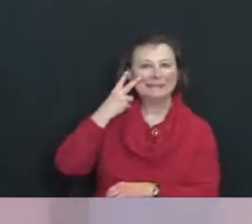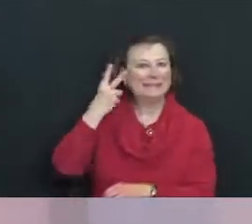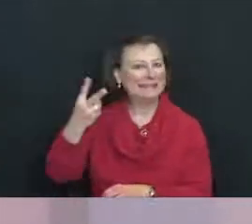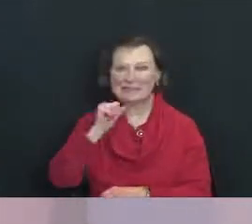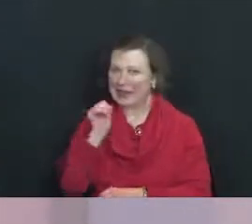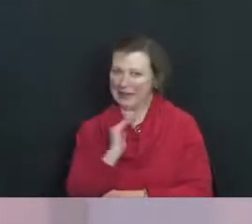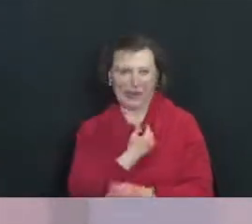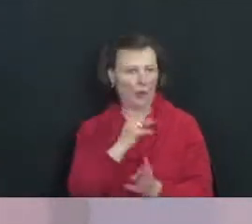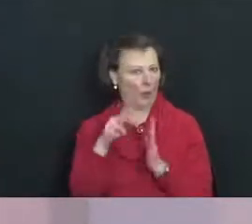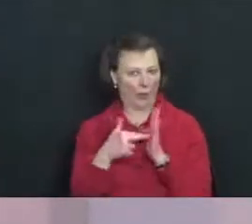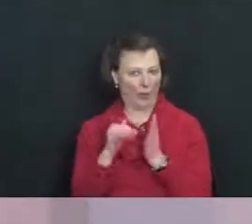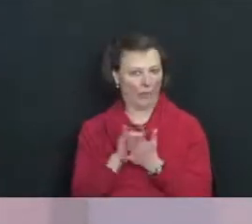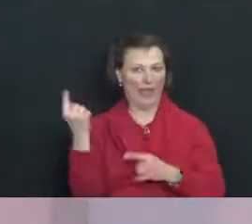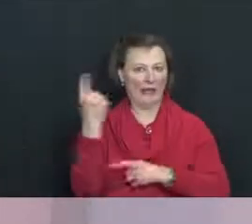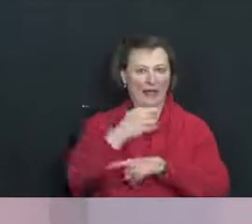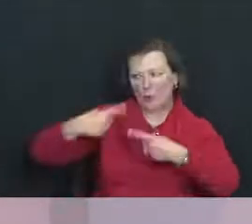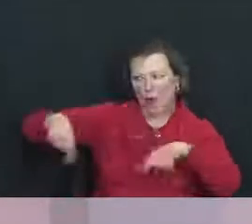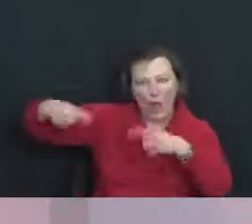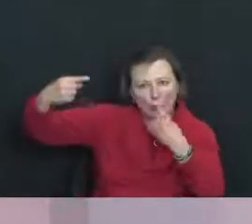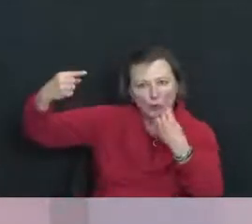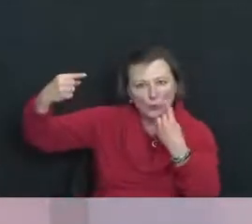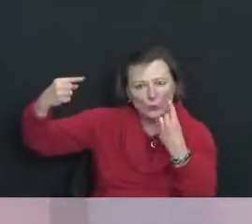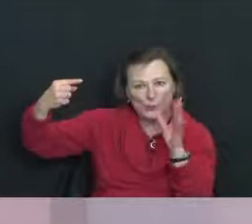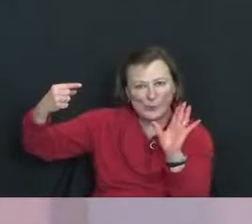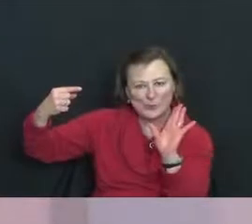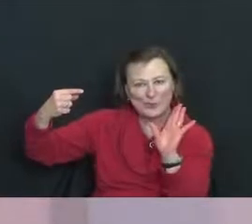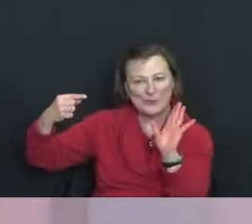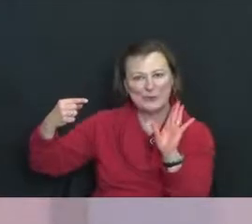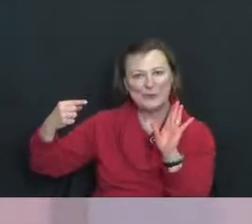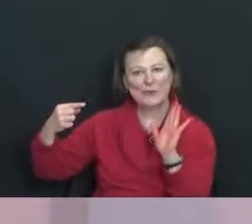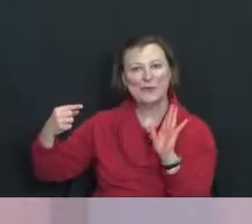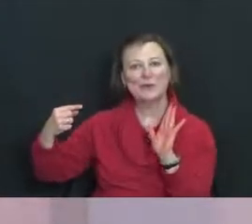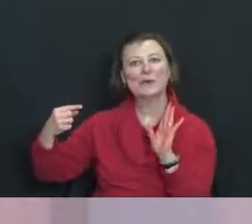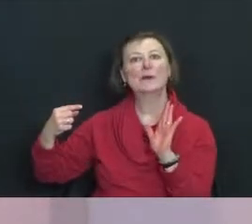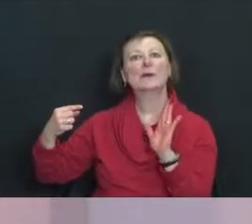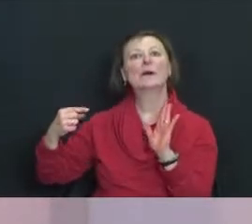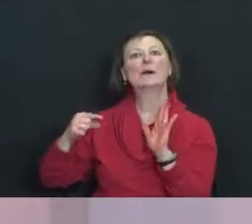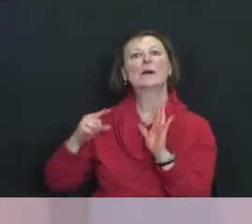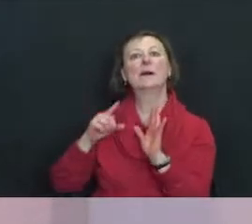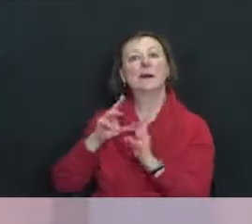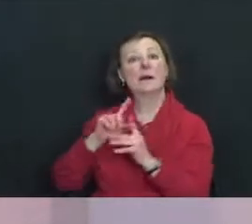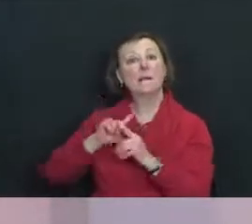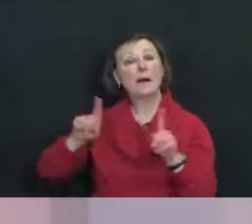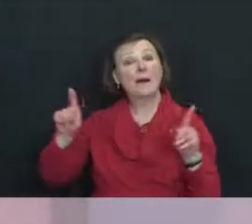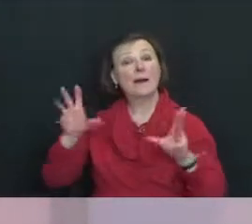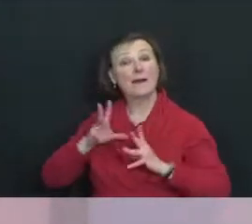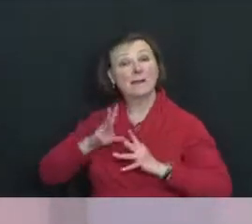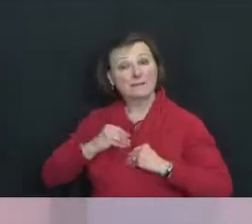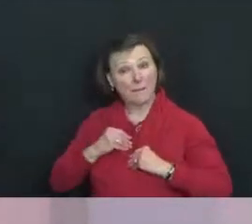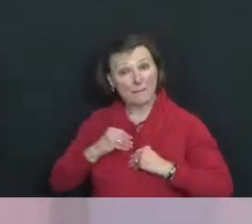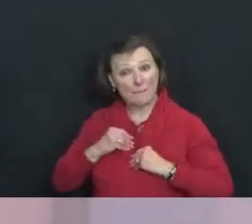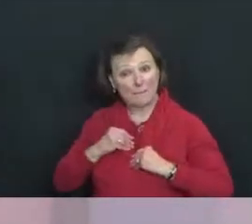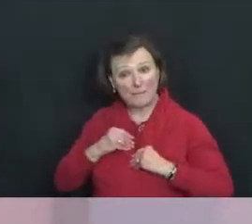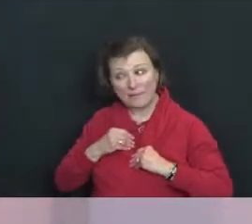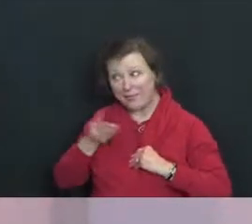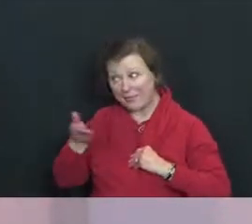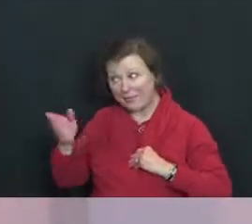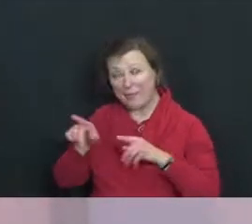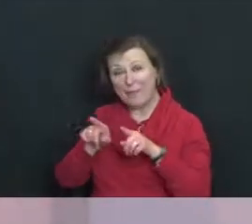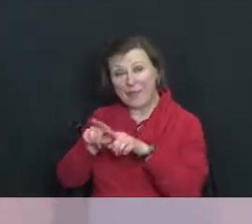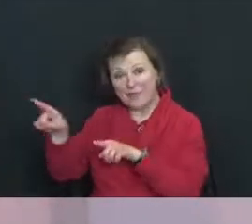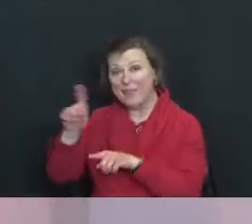our role that day to argue with them, but to accept them as they were at that